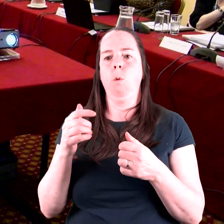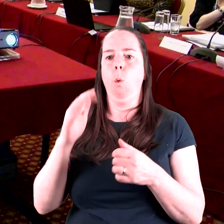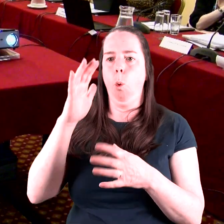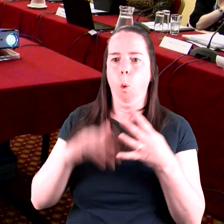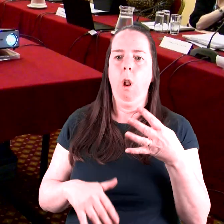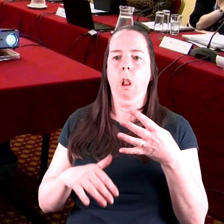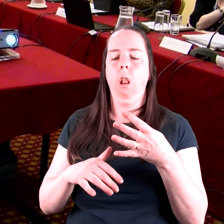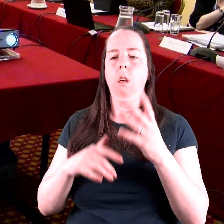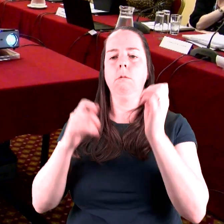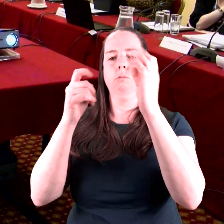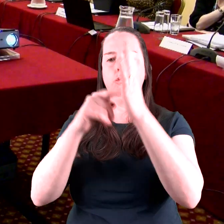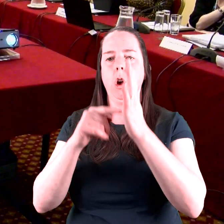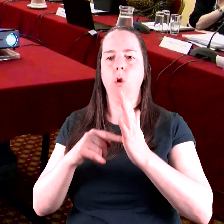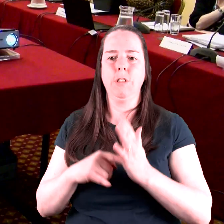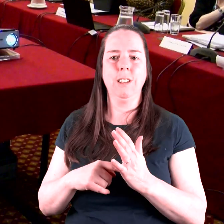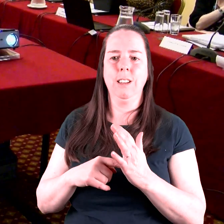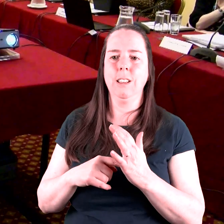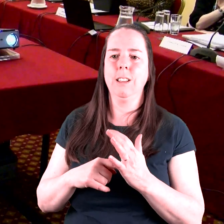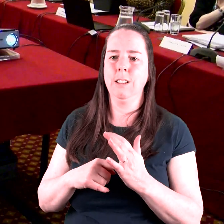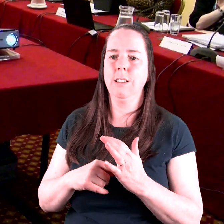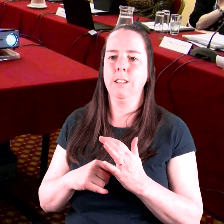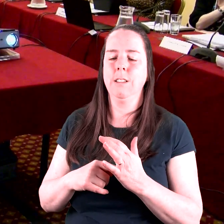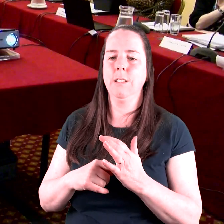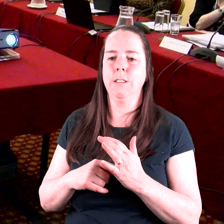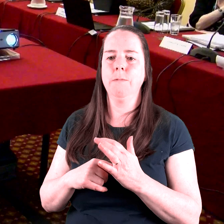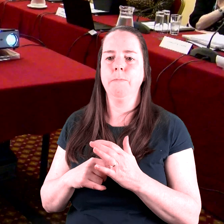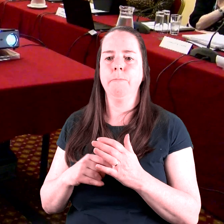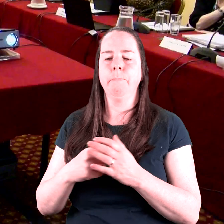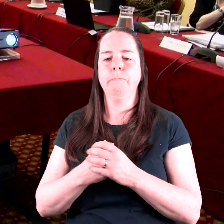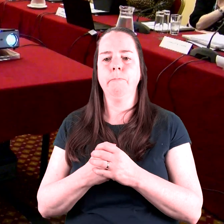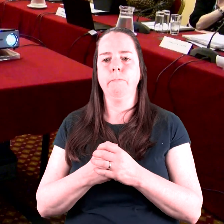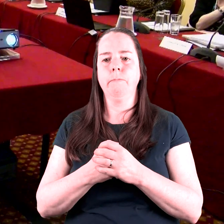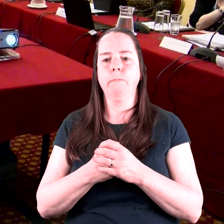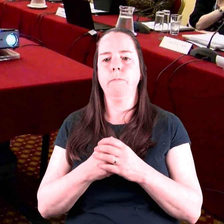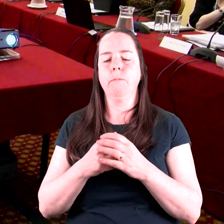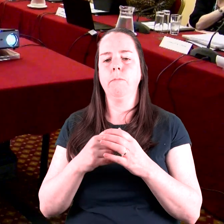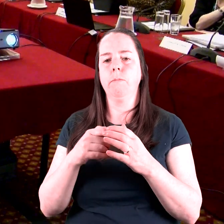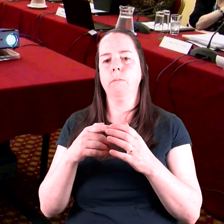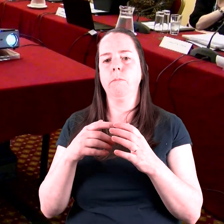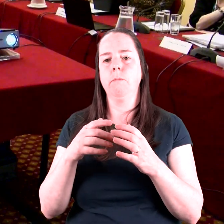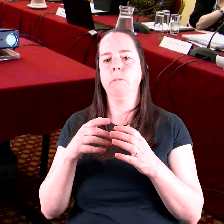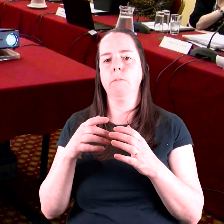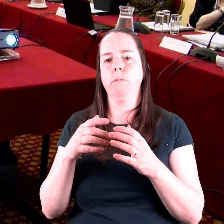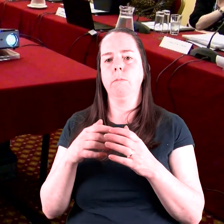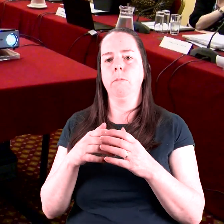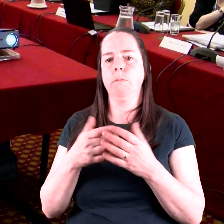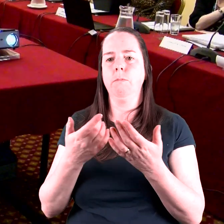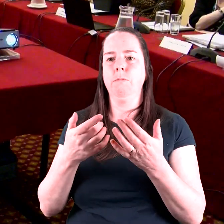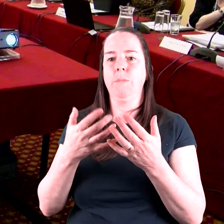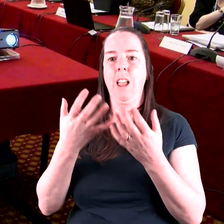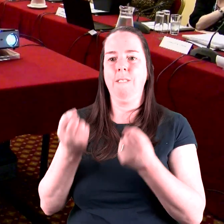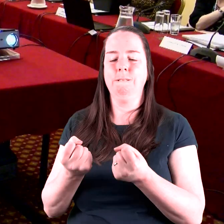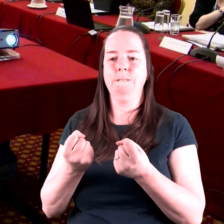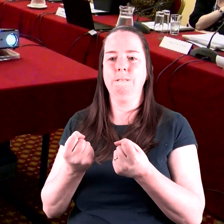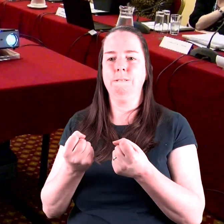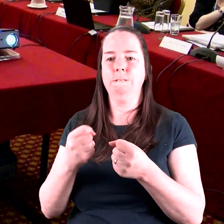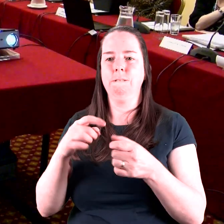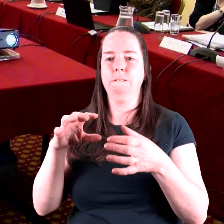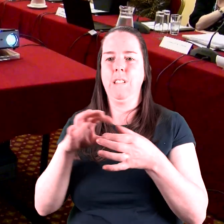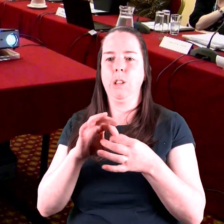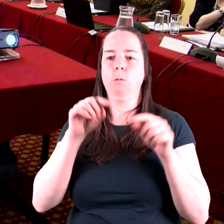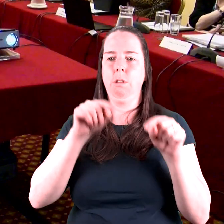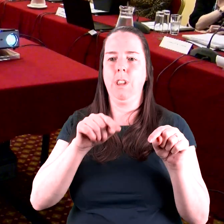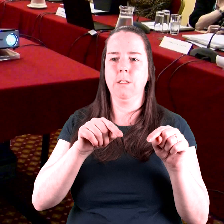then health and a cross-cutting is, all of our priorities are